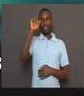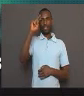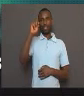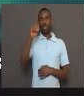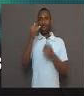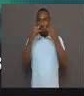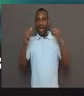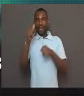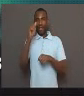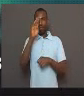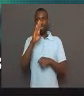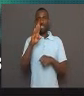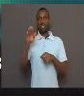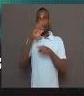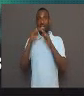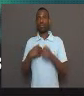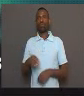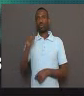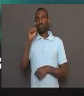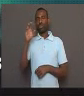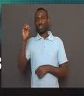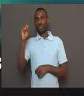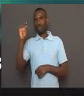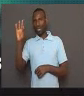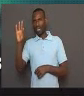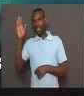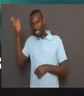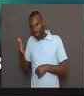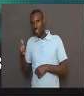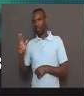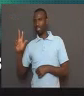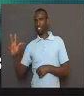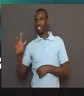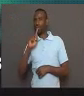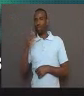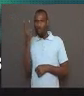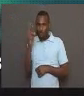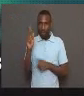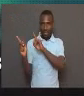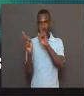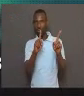is 0.09 divided by 3, or